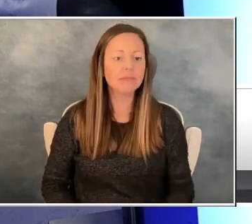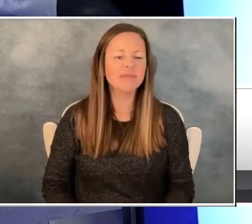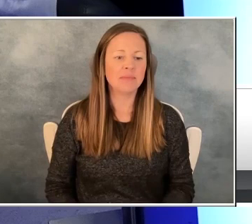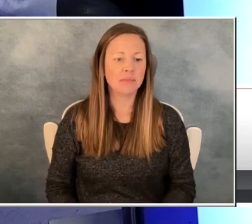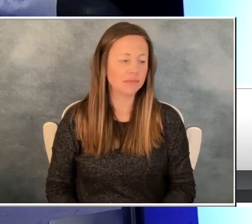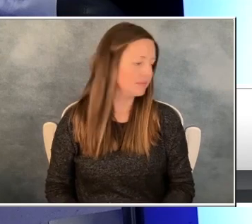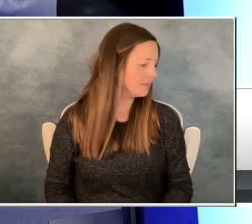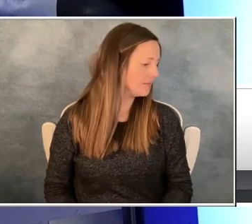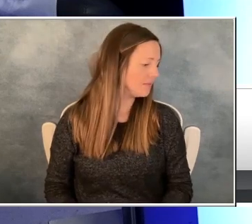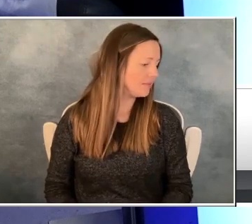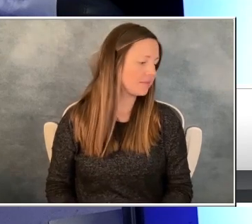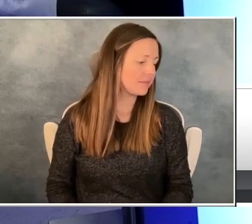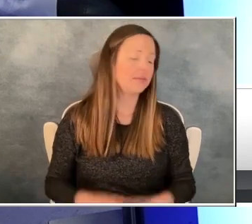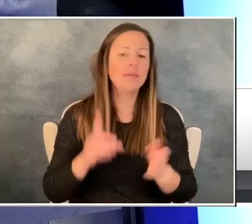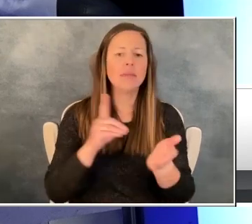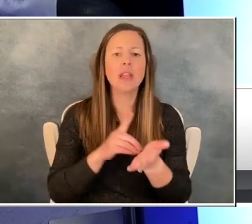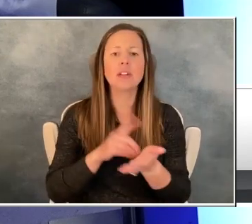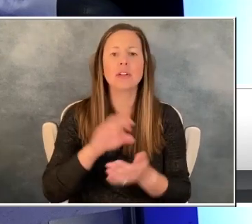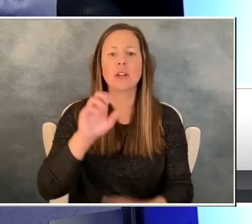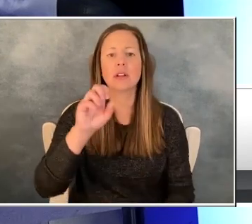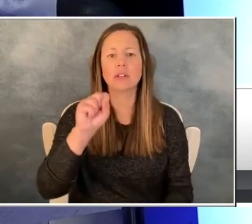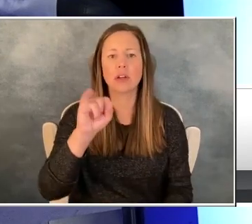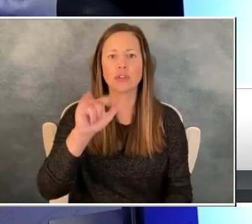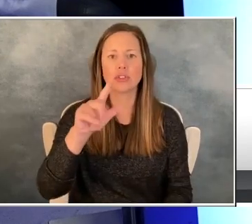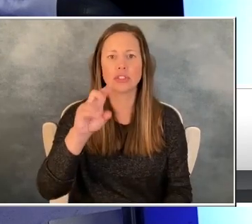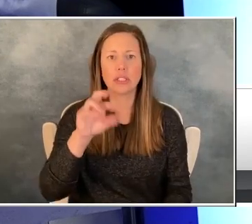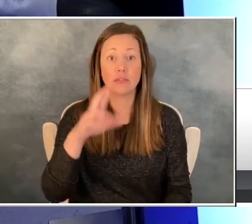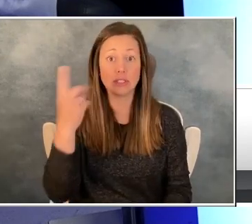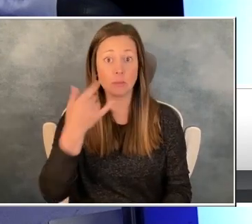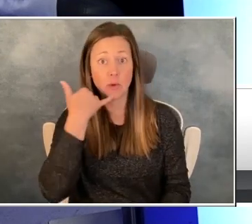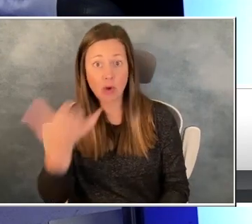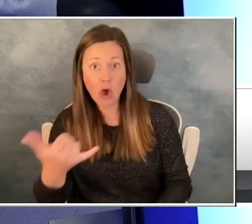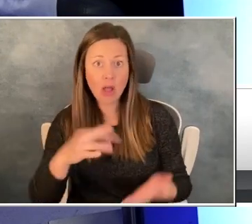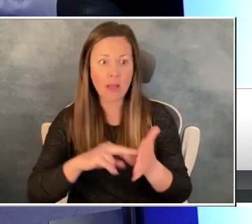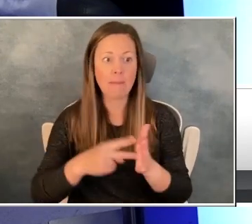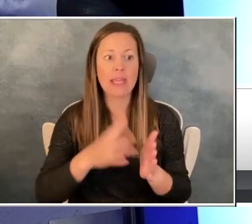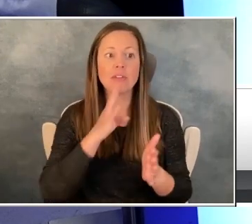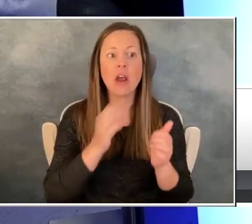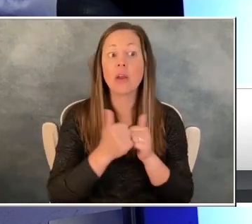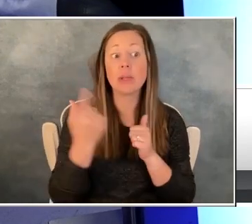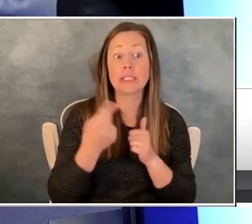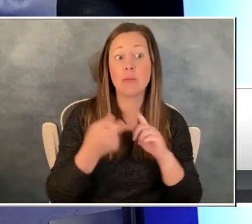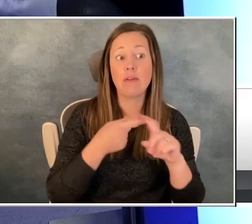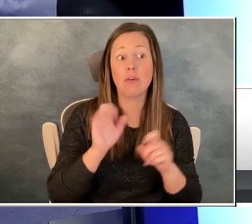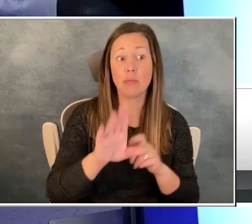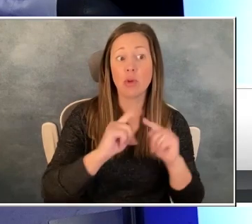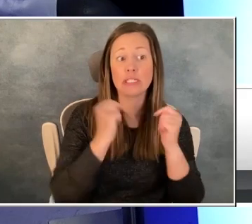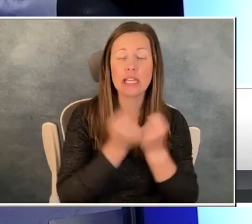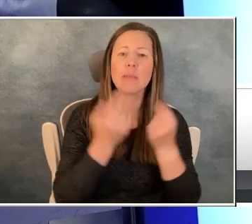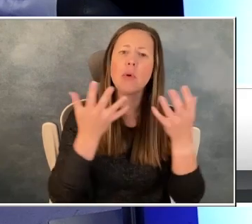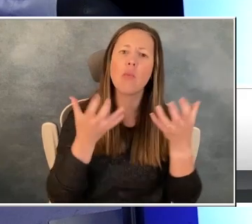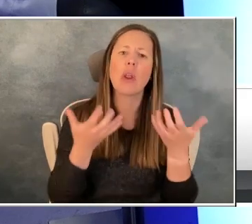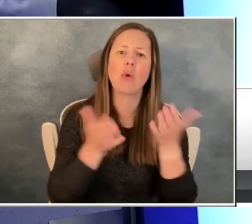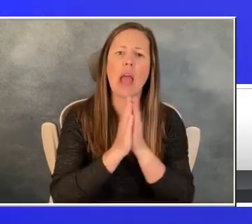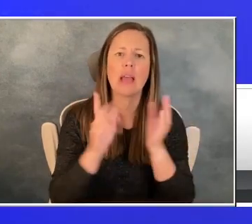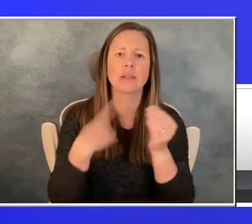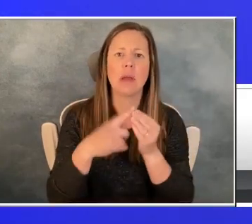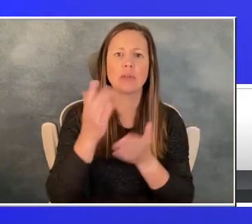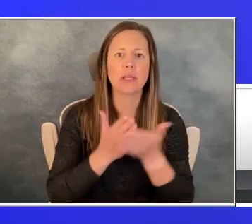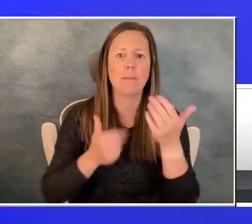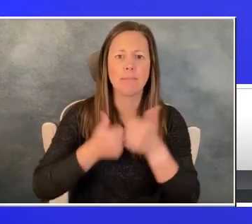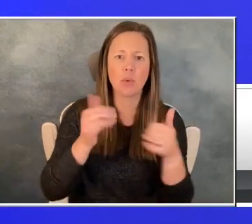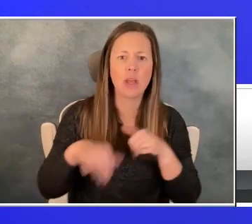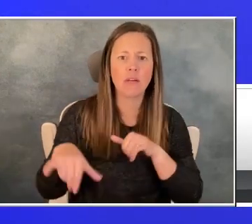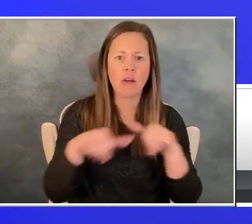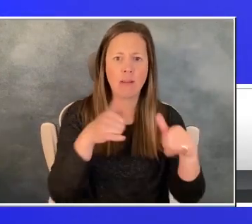they're talking to a member of your team. Correct. So we want to ask you, what are some of the most common calls that you get? Well, we get a